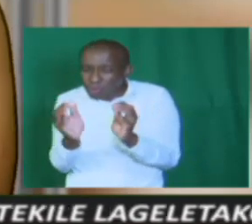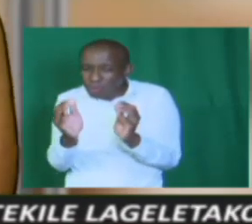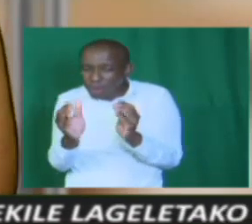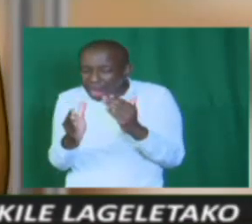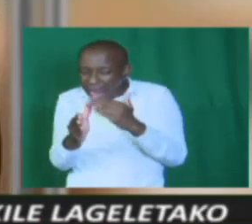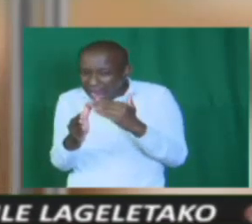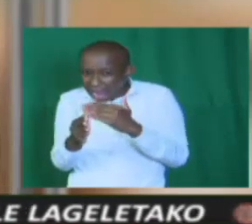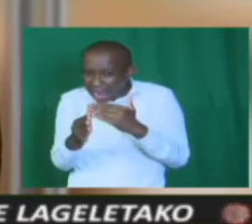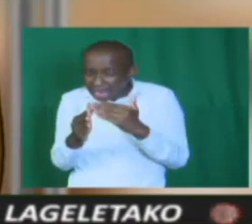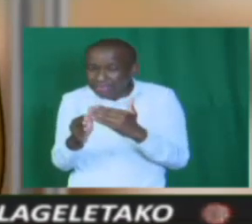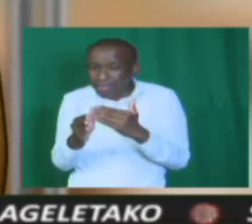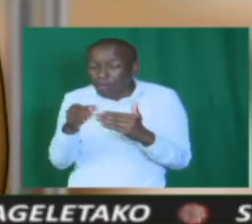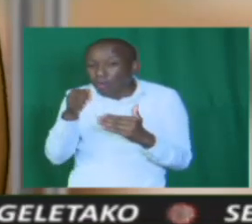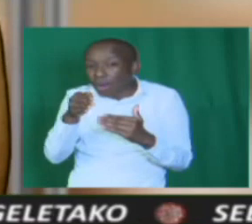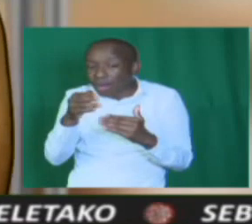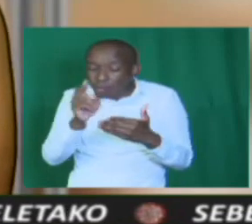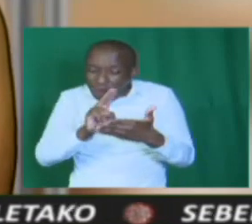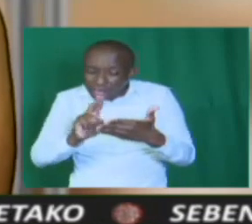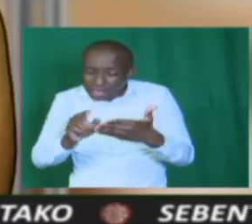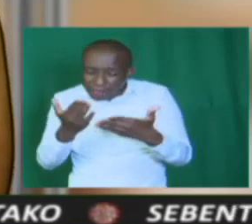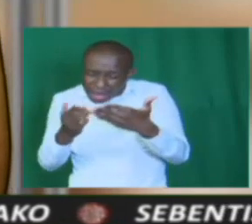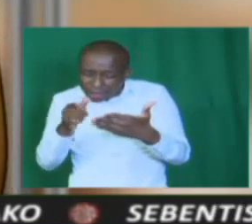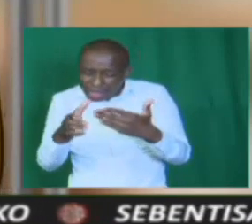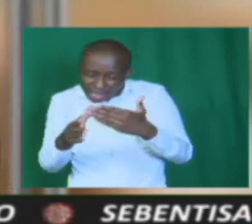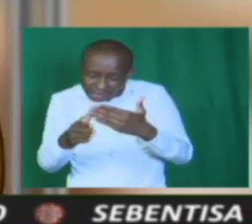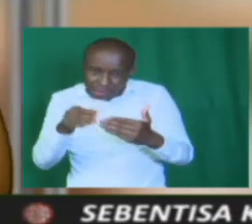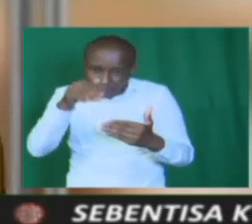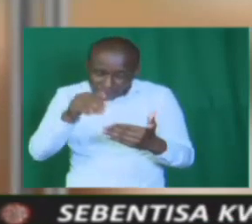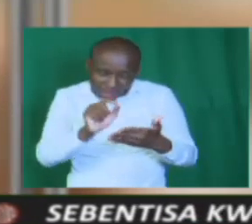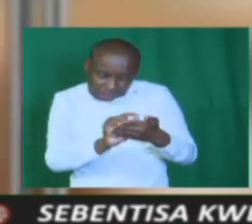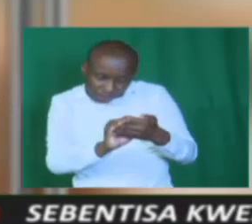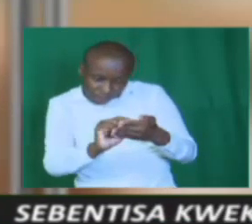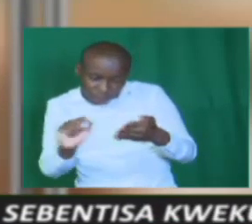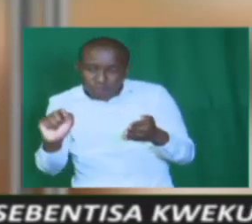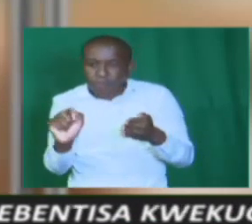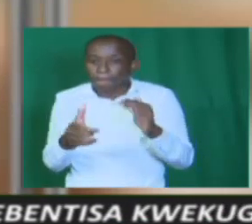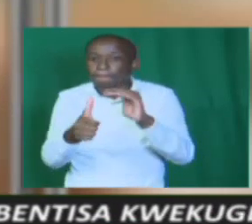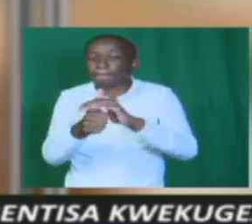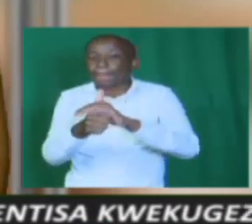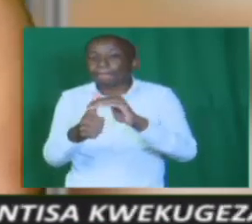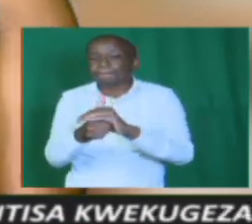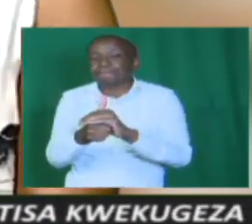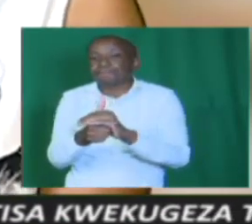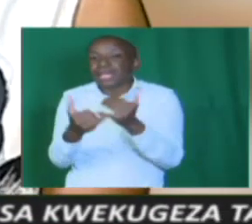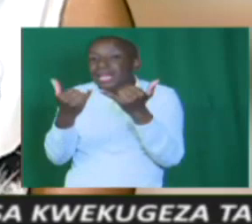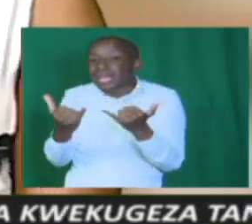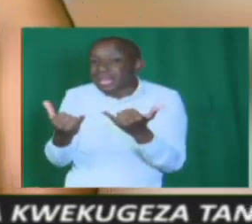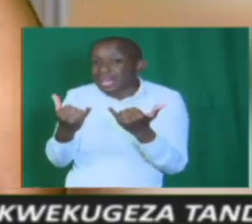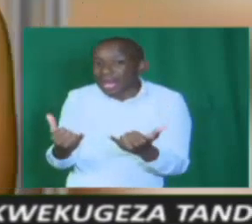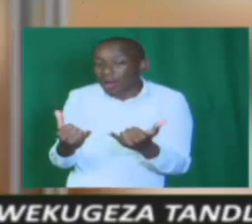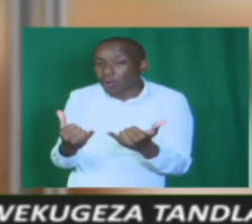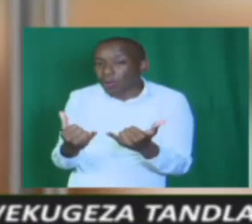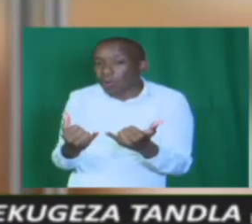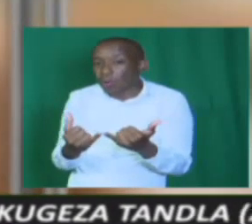answer for that particular question that you would be asked. Okay, so now step number